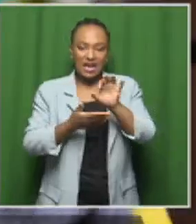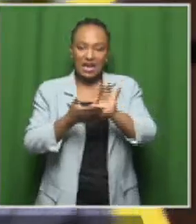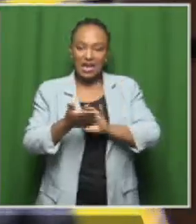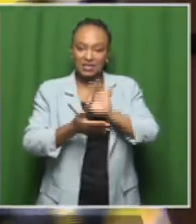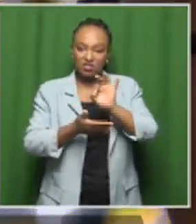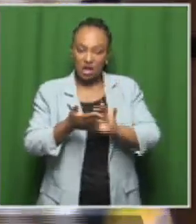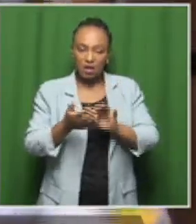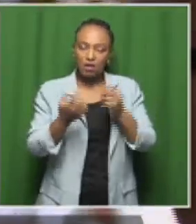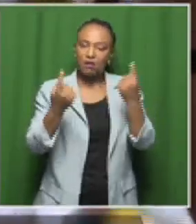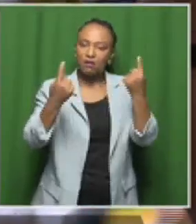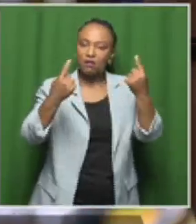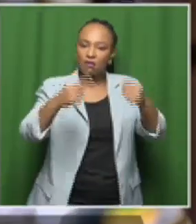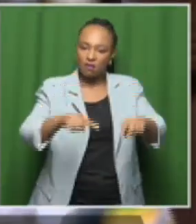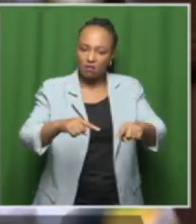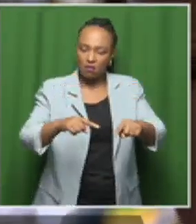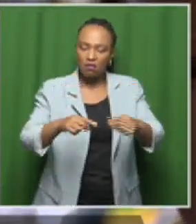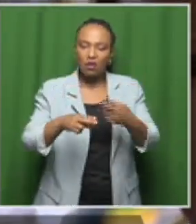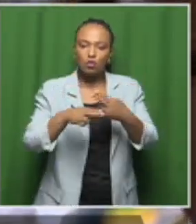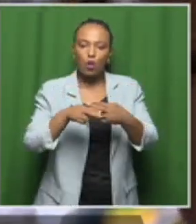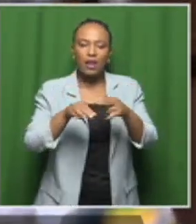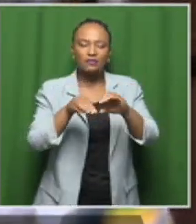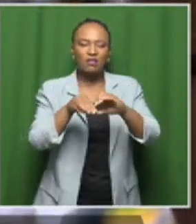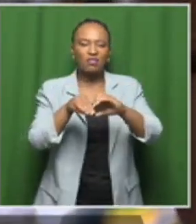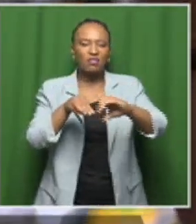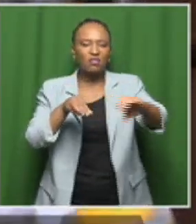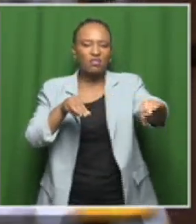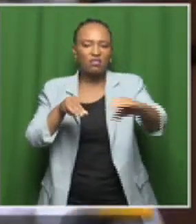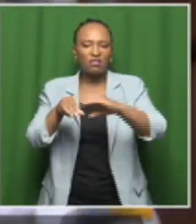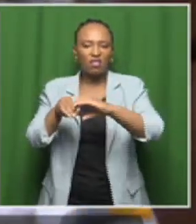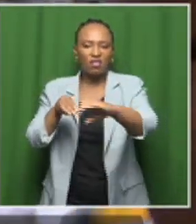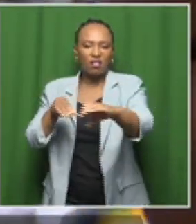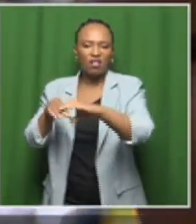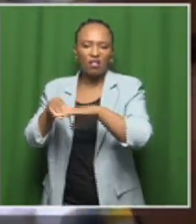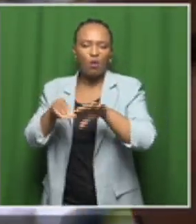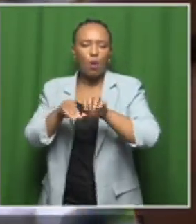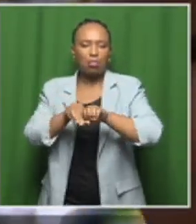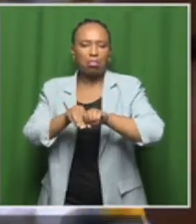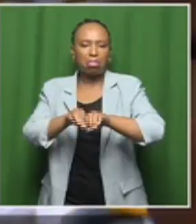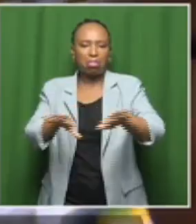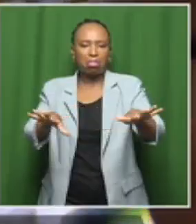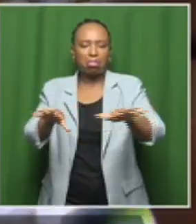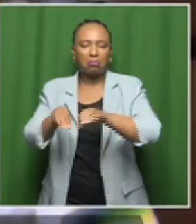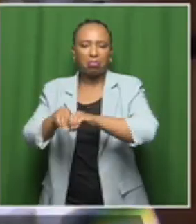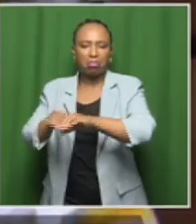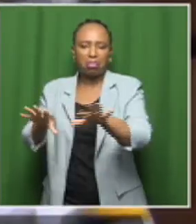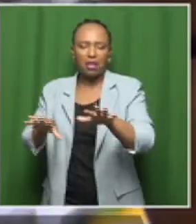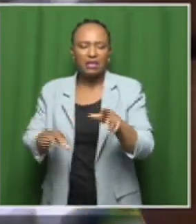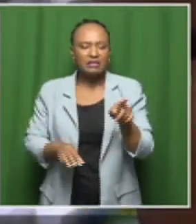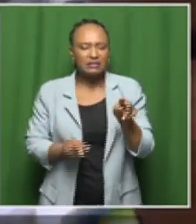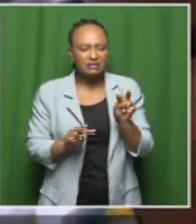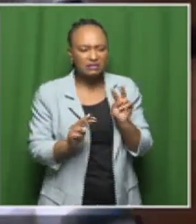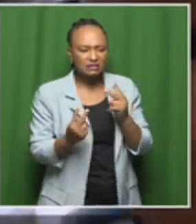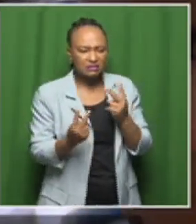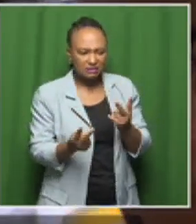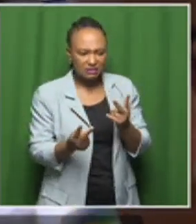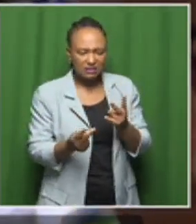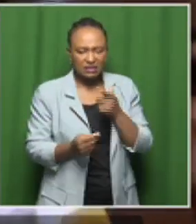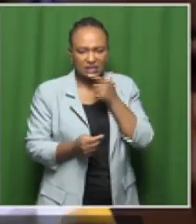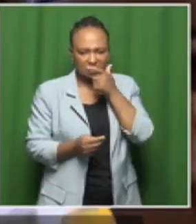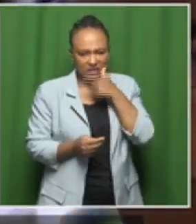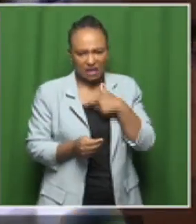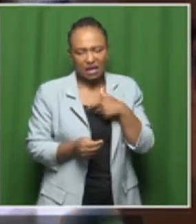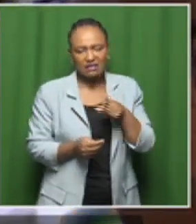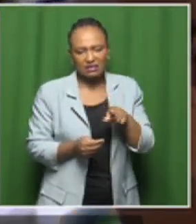saw the sewage spilling on the road and he spoke about it and he was sad about it. So the president also will